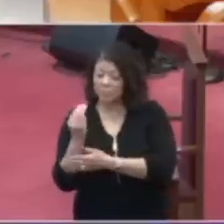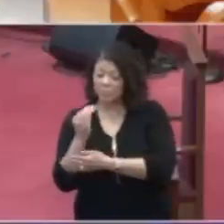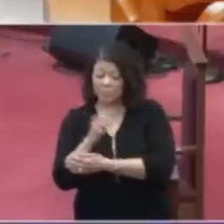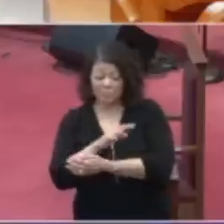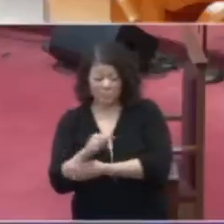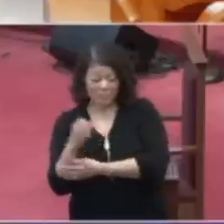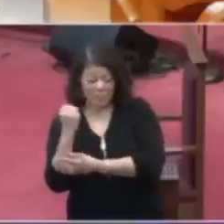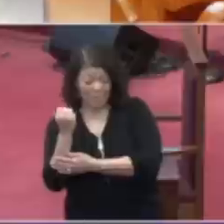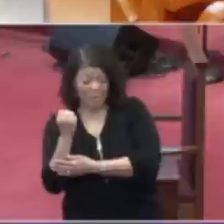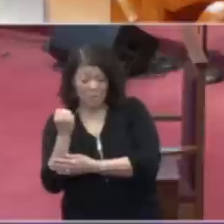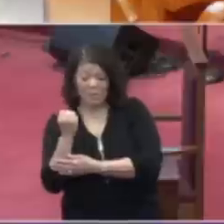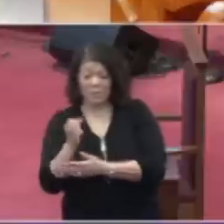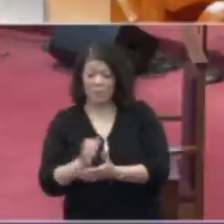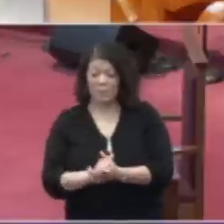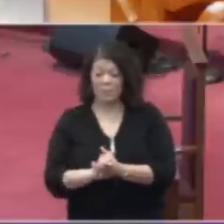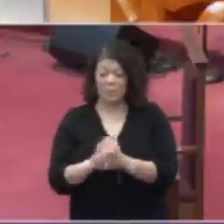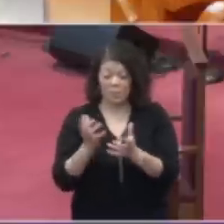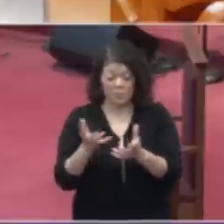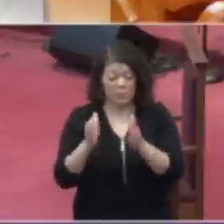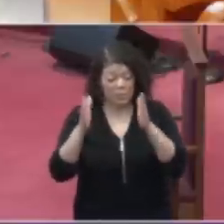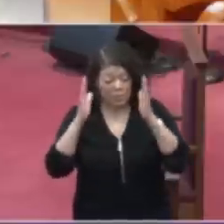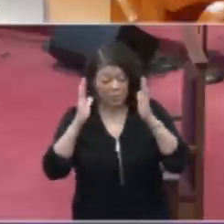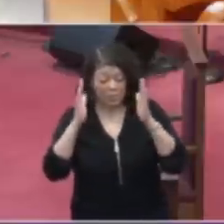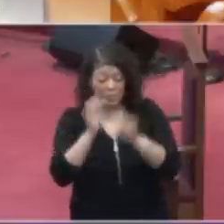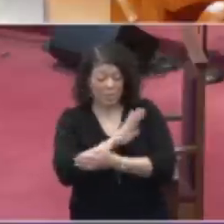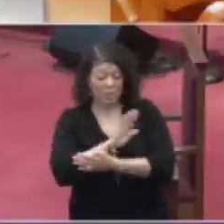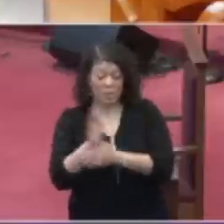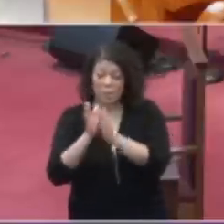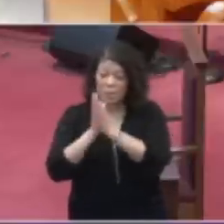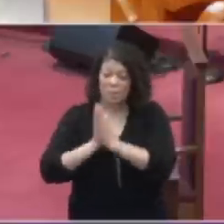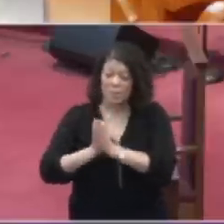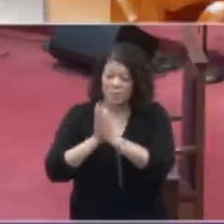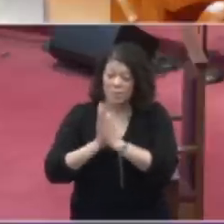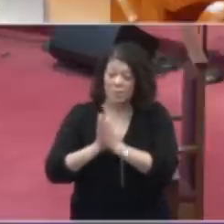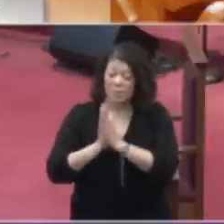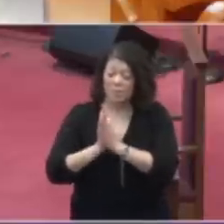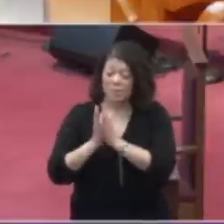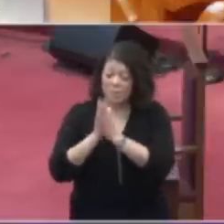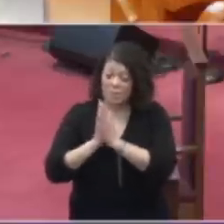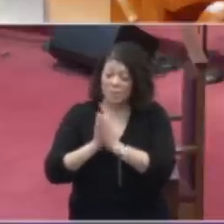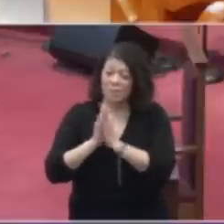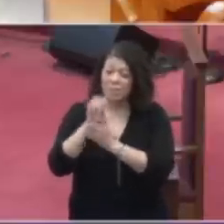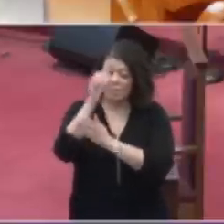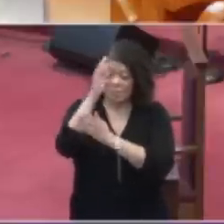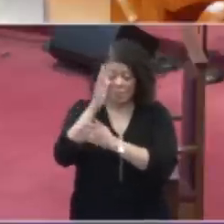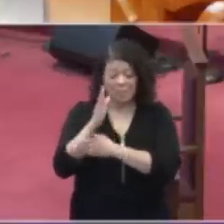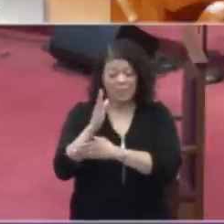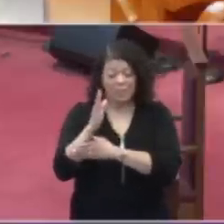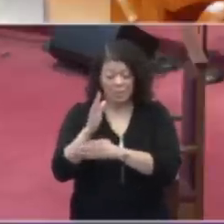through Saturday, I want you to focus your prayer on asking God to